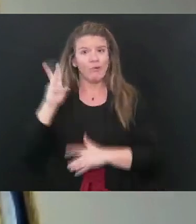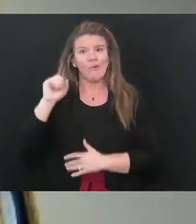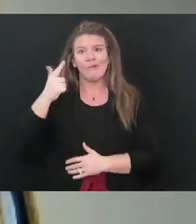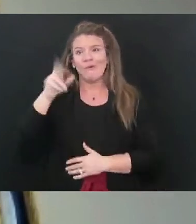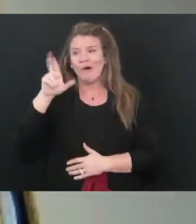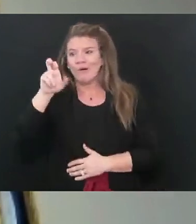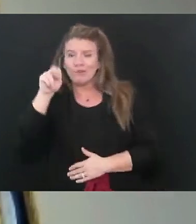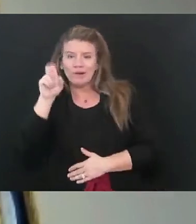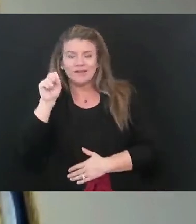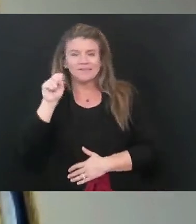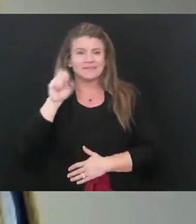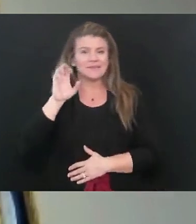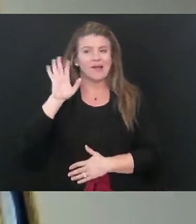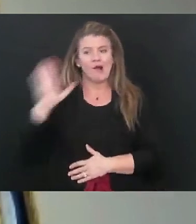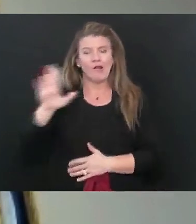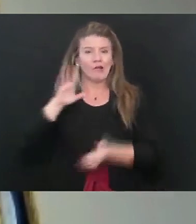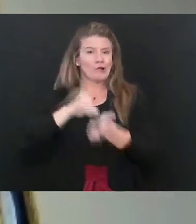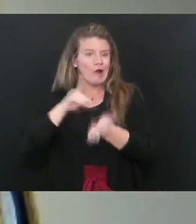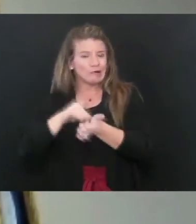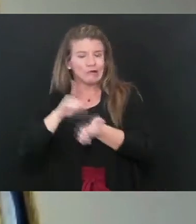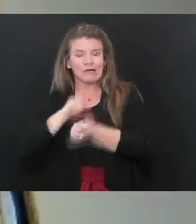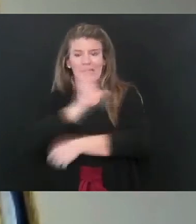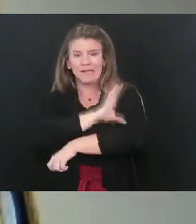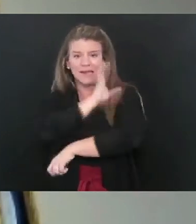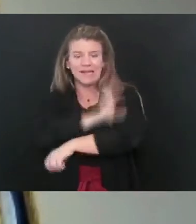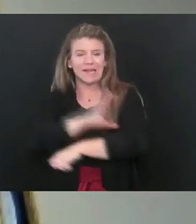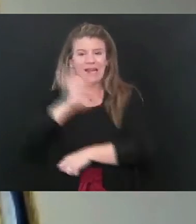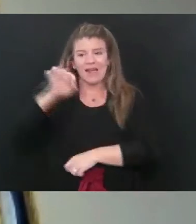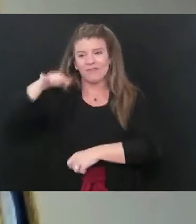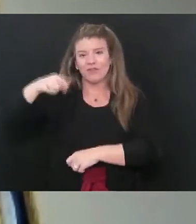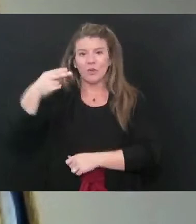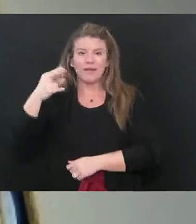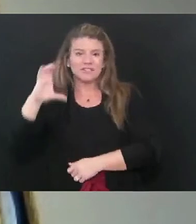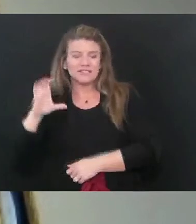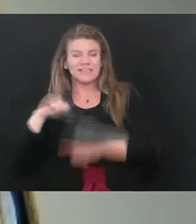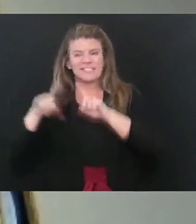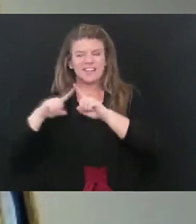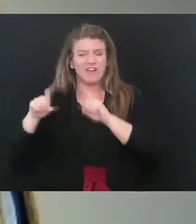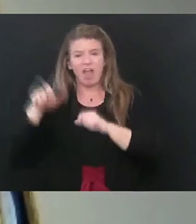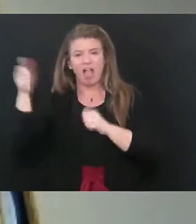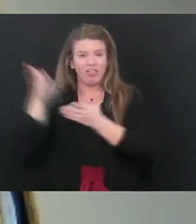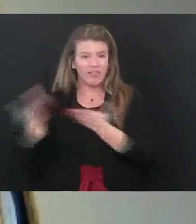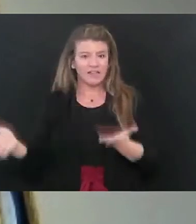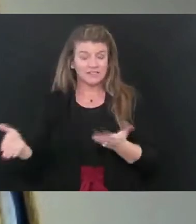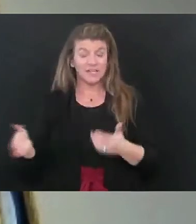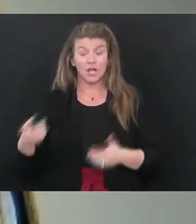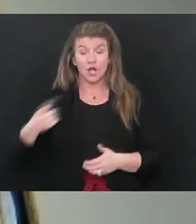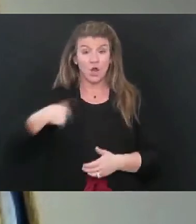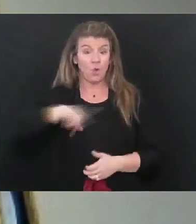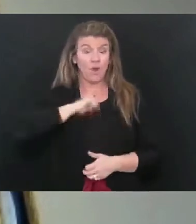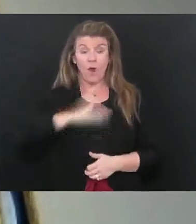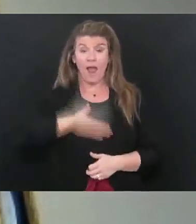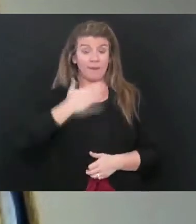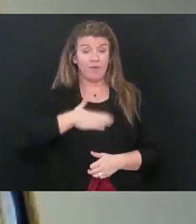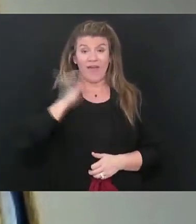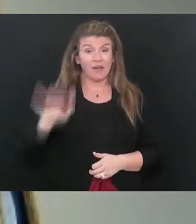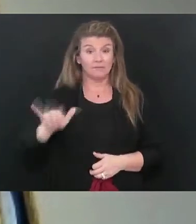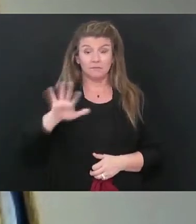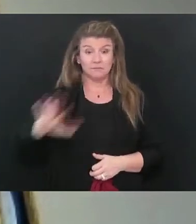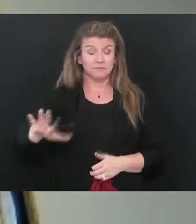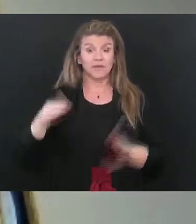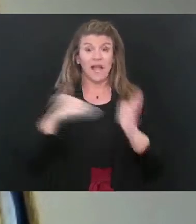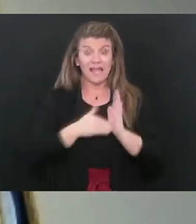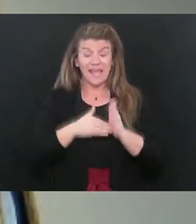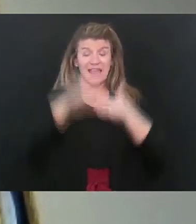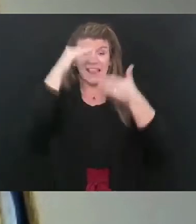or their clinic, their FQHC, and other sources. We are happy with that. Again, the